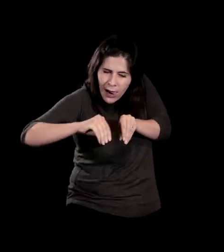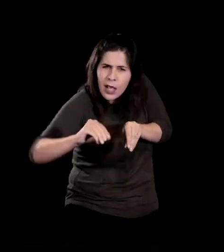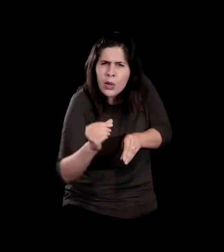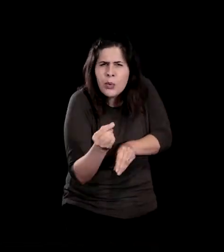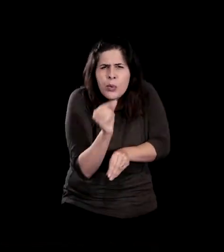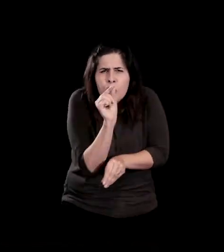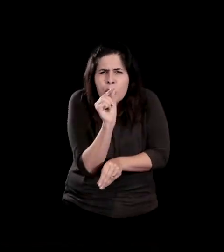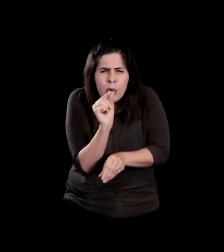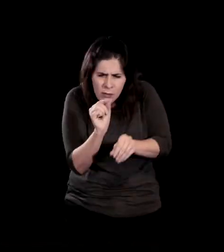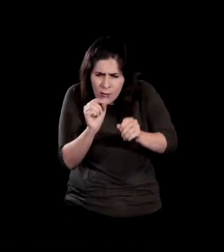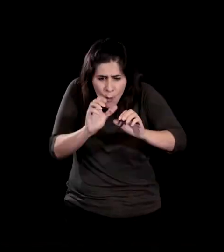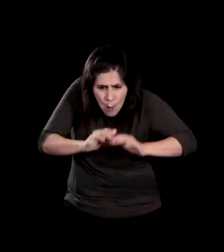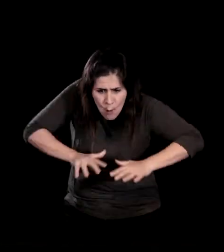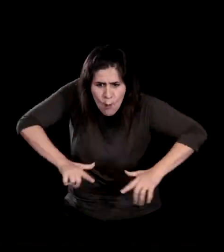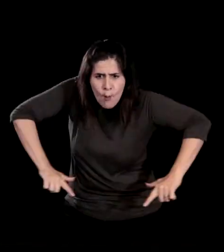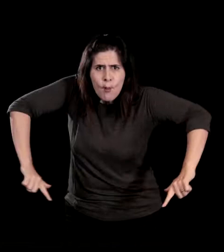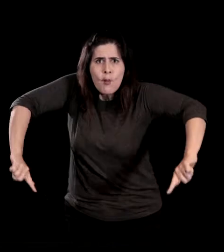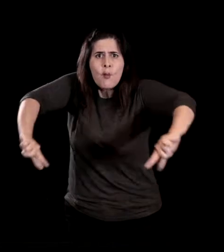peek inside the sand with